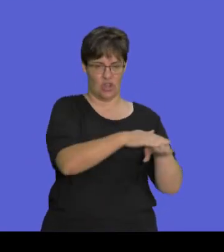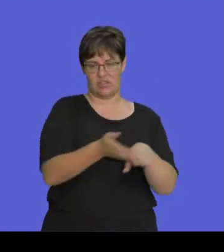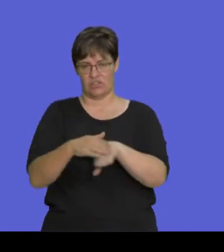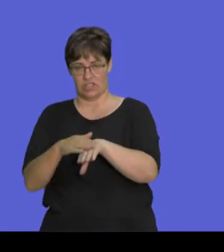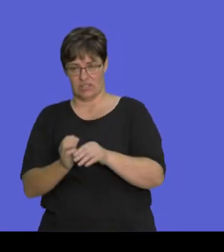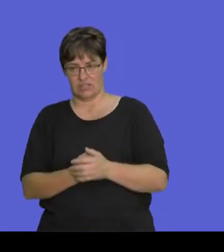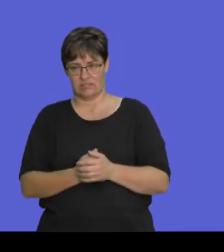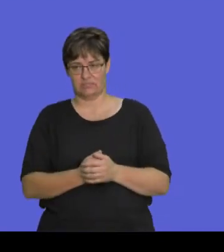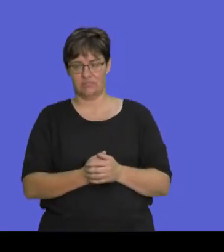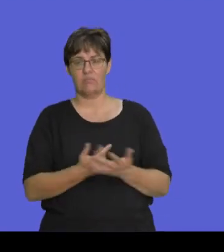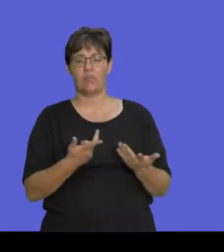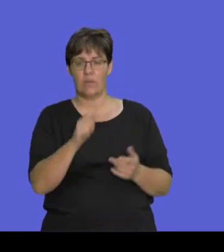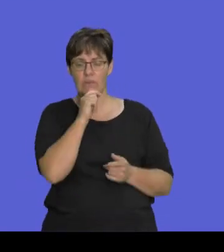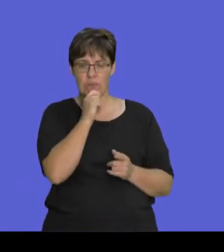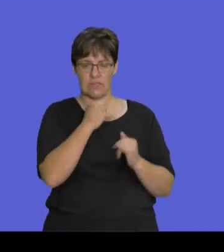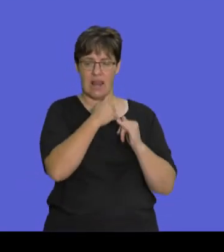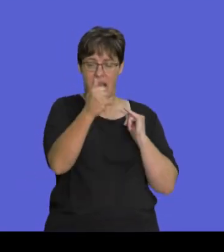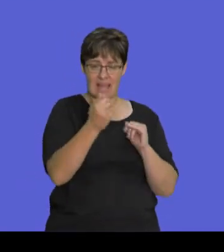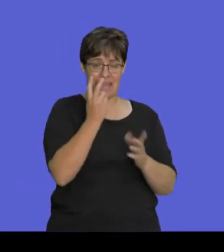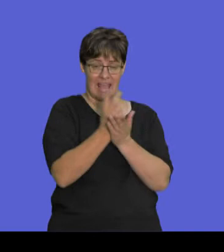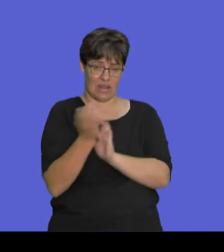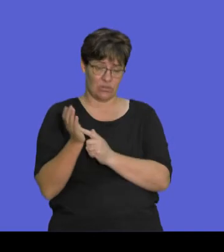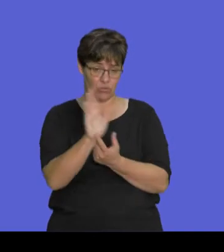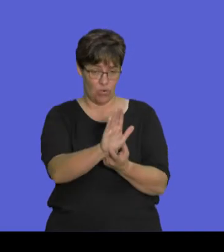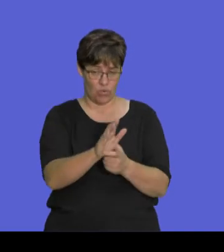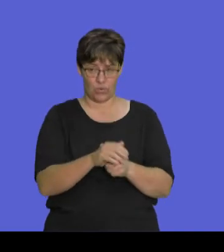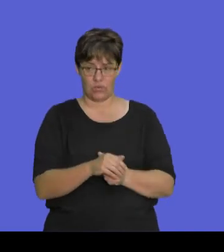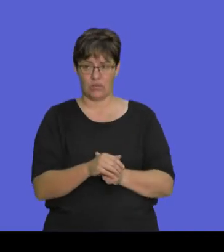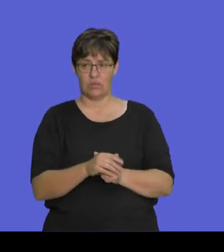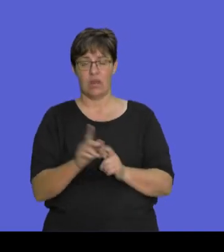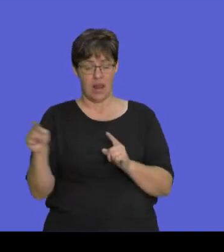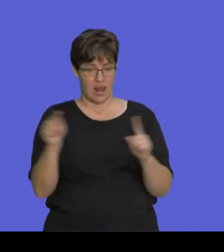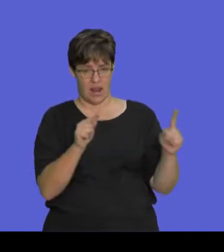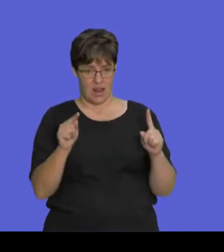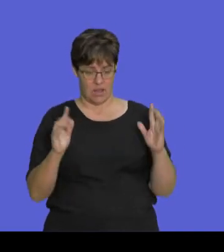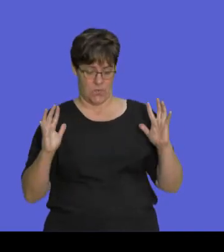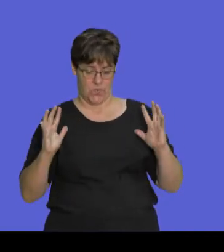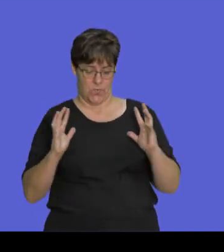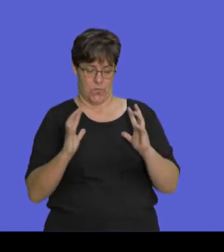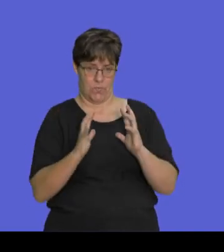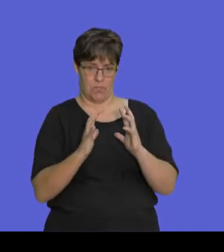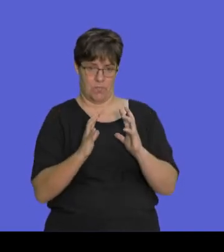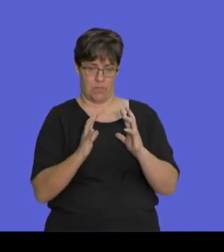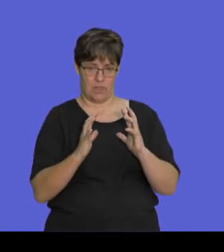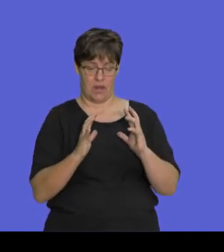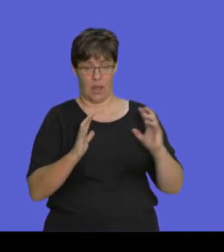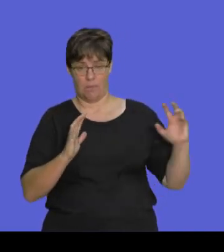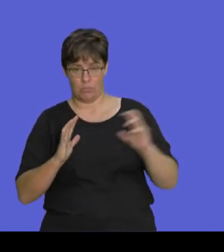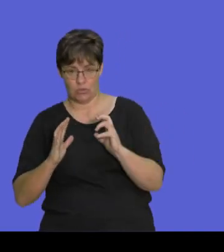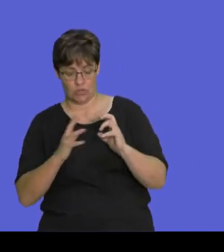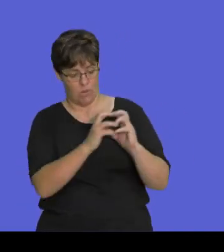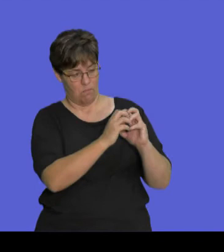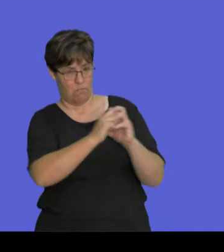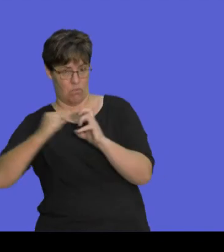once more, there is a force of attraction between them, okay? The direction is from positive